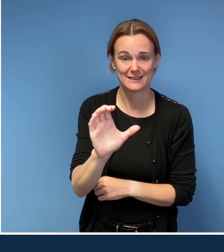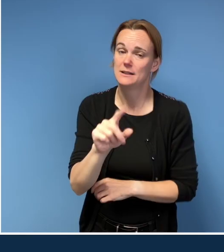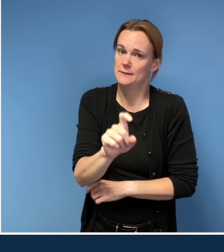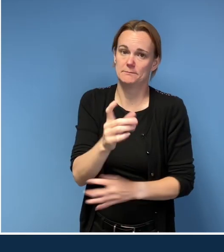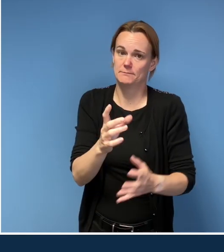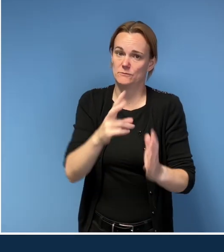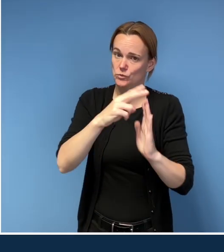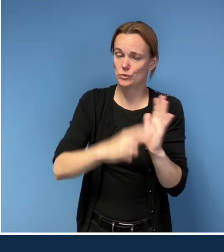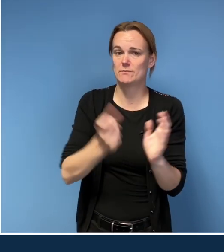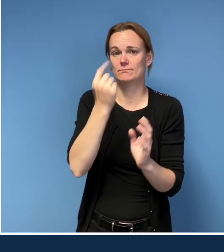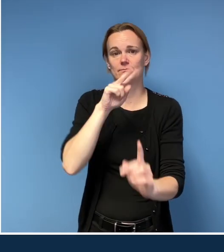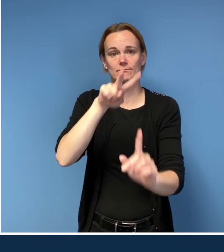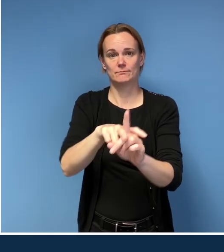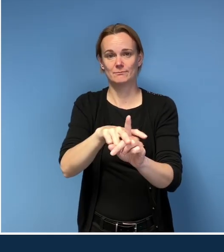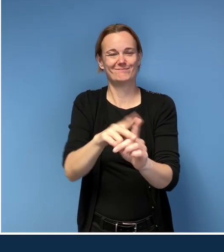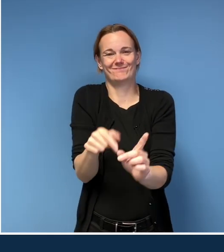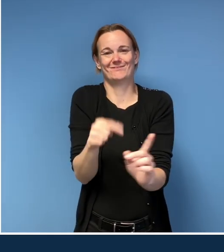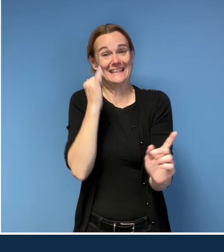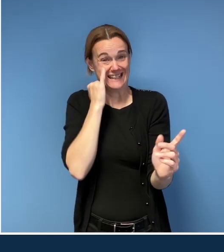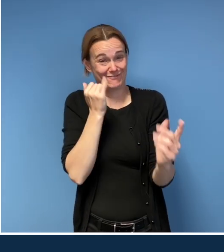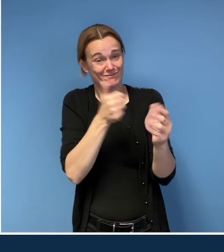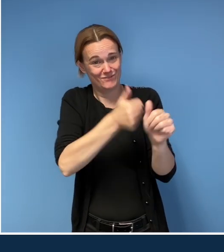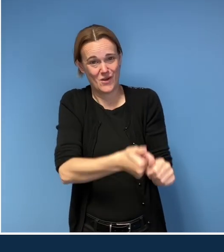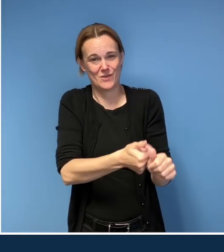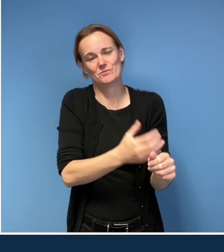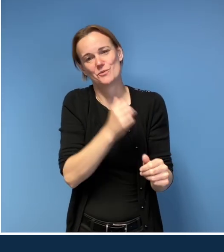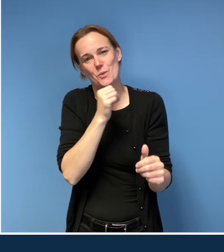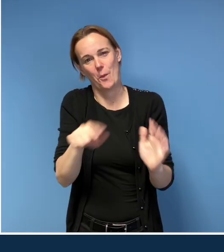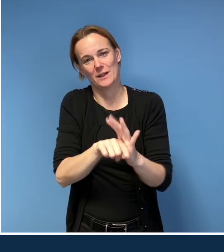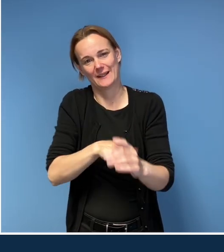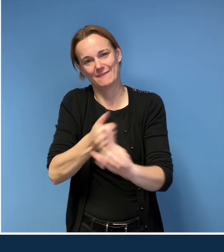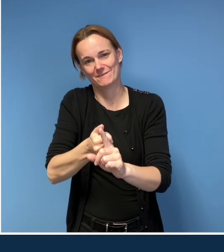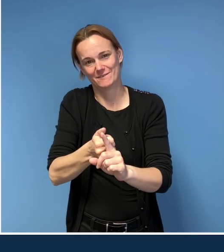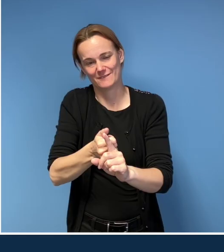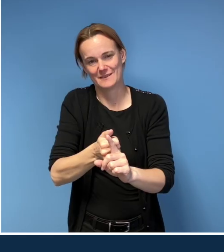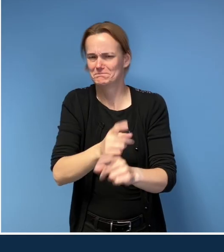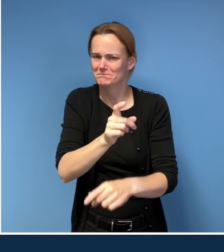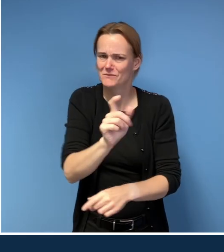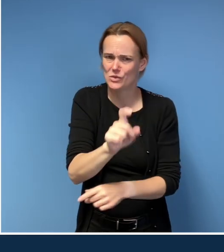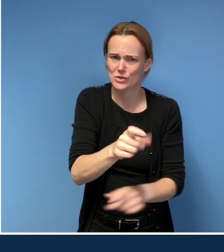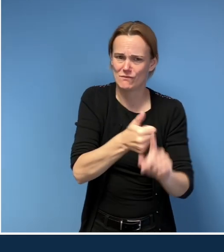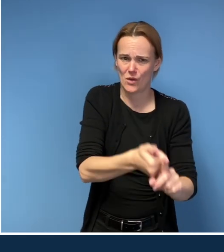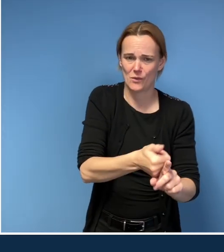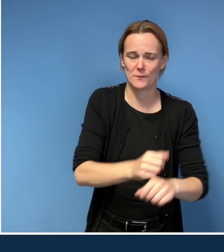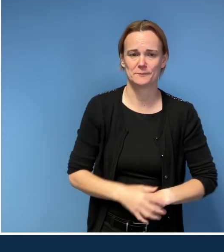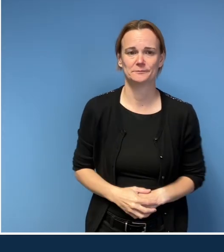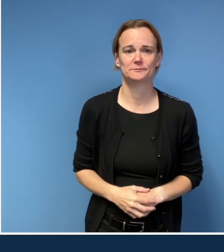that could never have a negative outcome. So I would say that, to close,